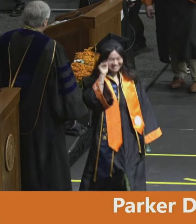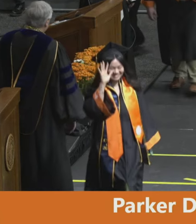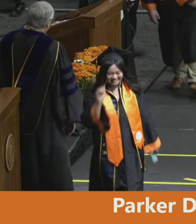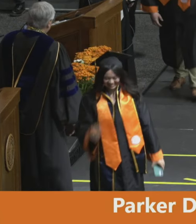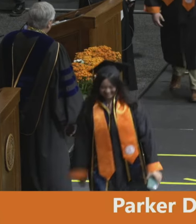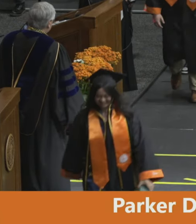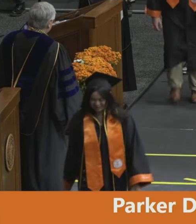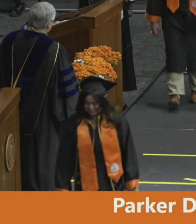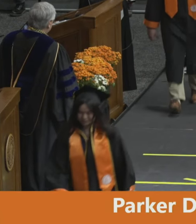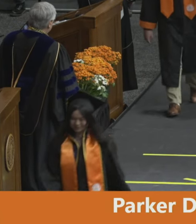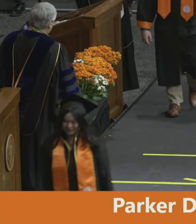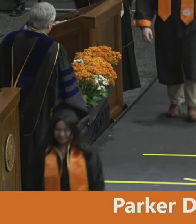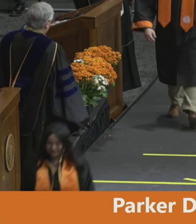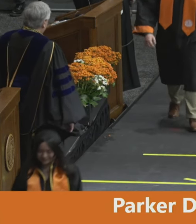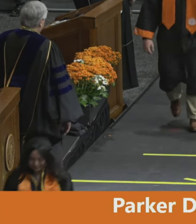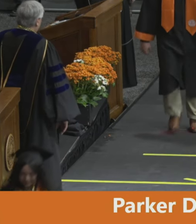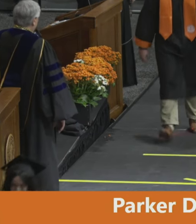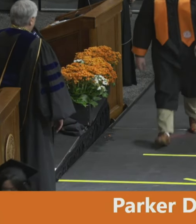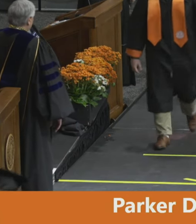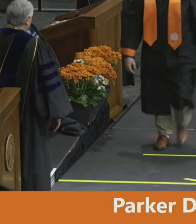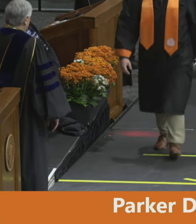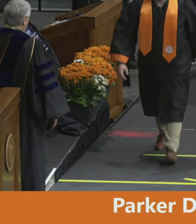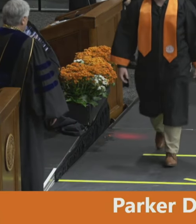Parker Dean Fitzner.